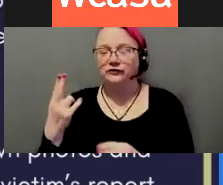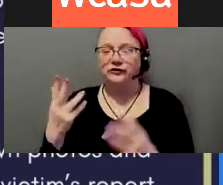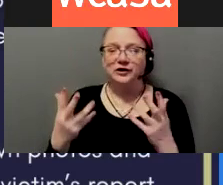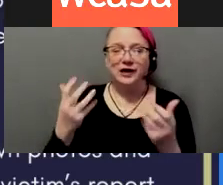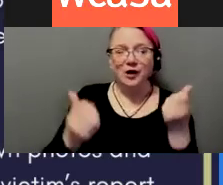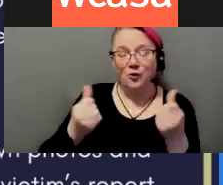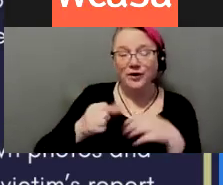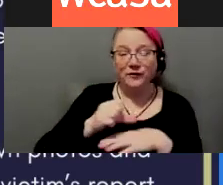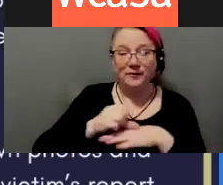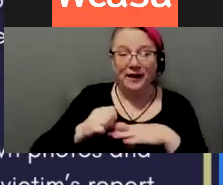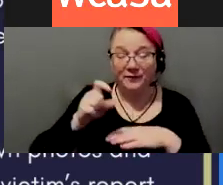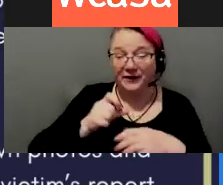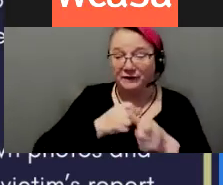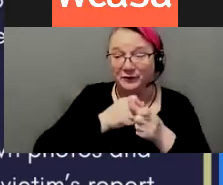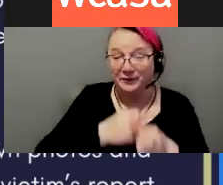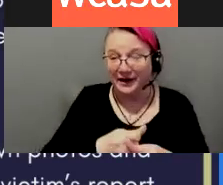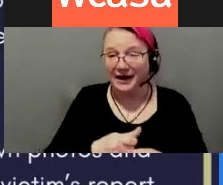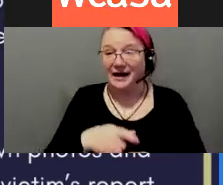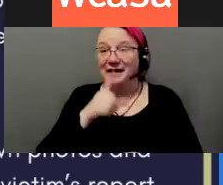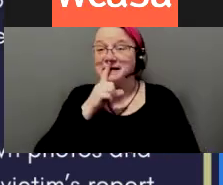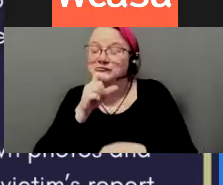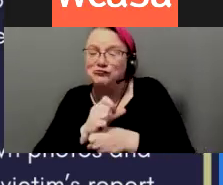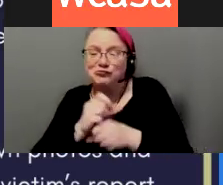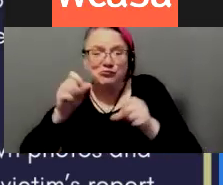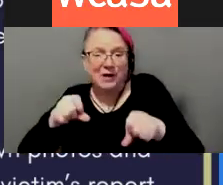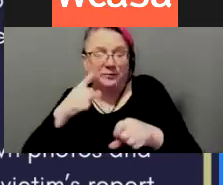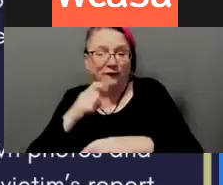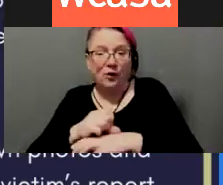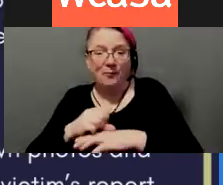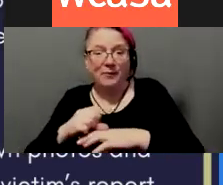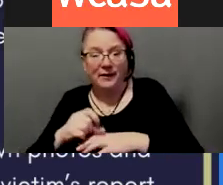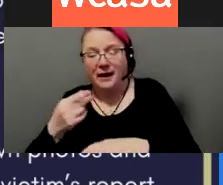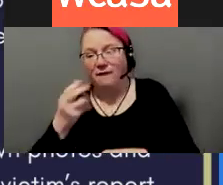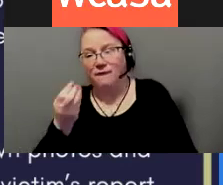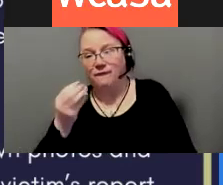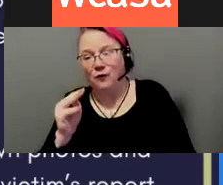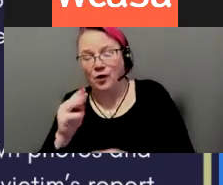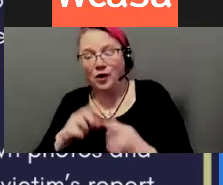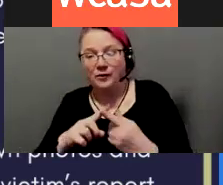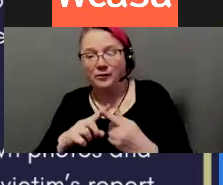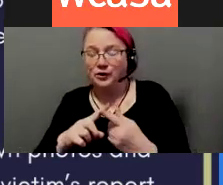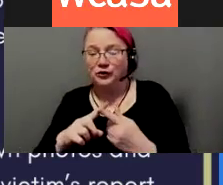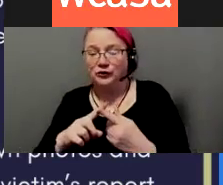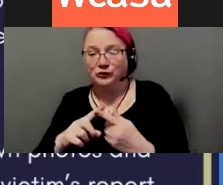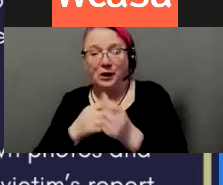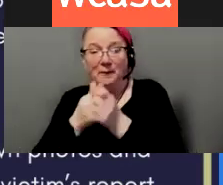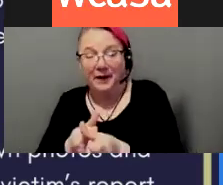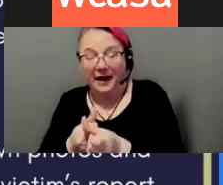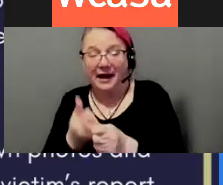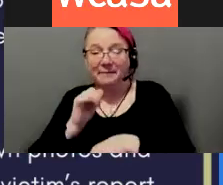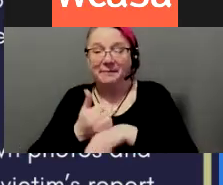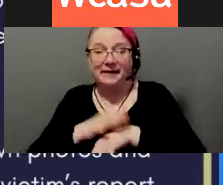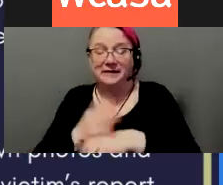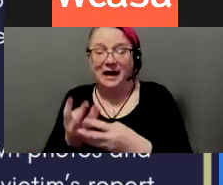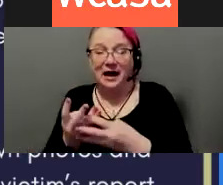In some cases, there are questions about if it's even possible for certain platforms to comply based on how encryption technology works.